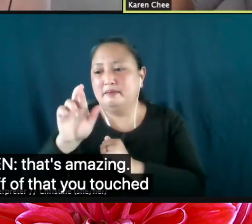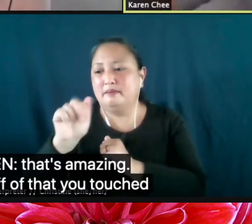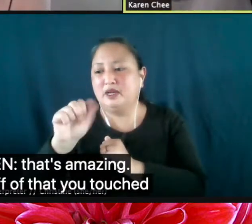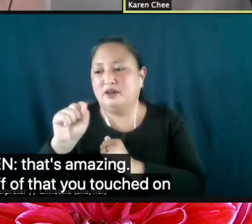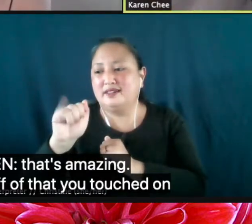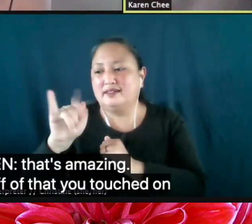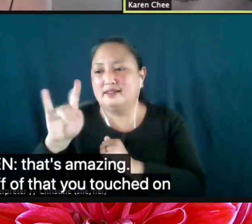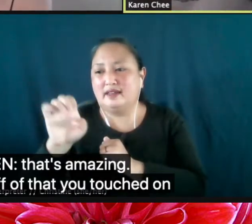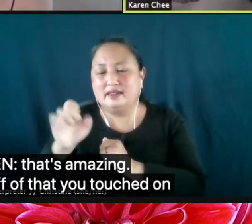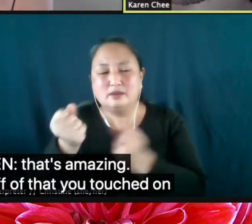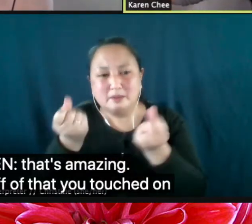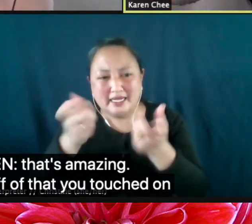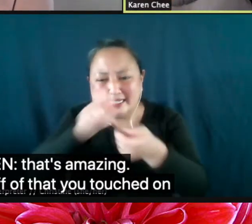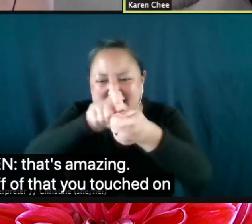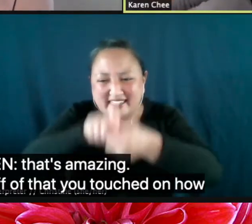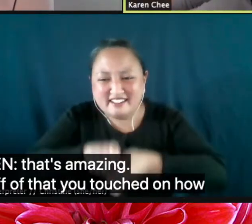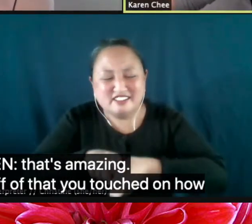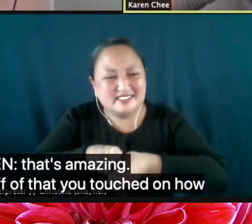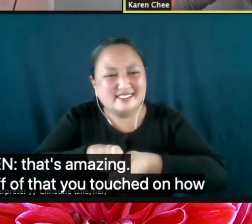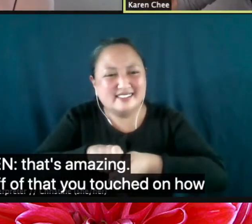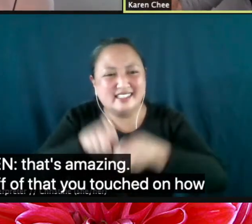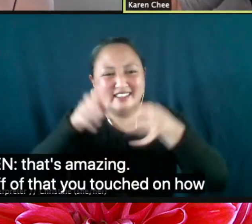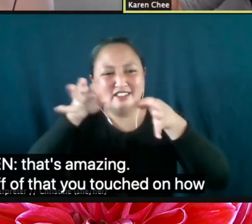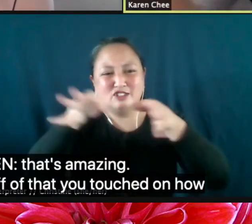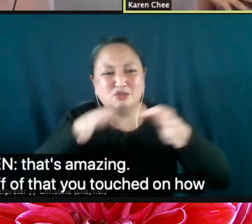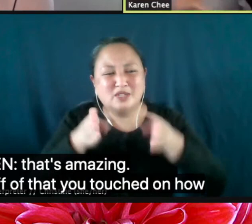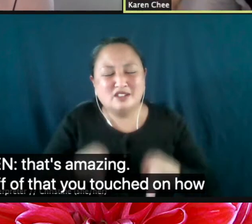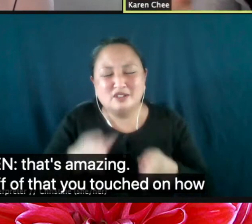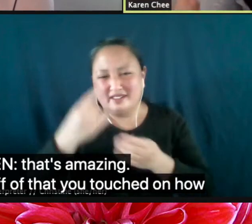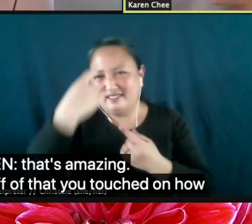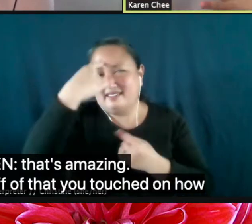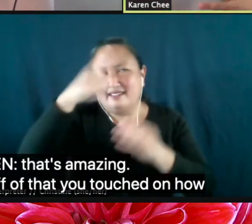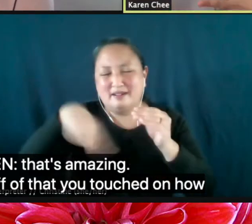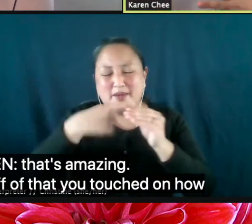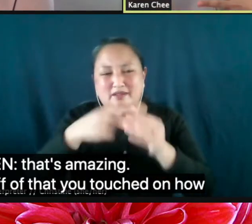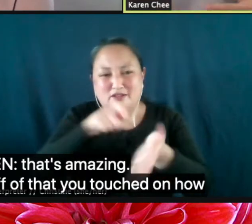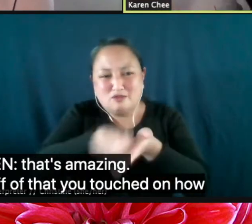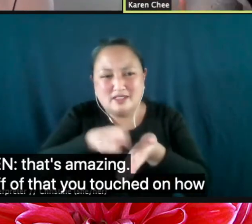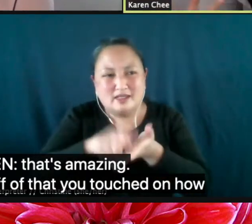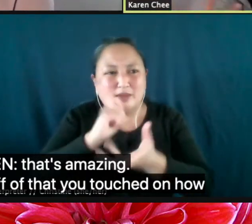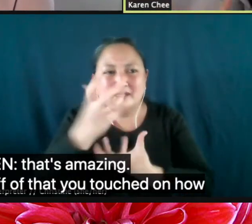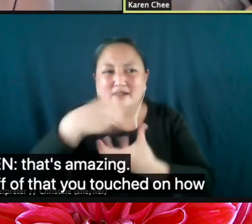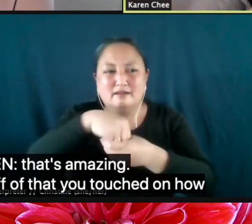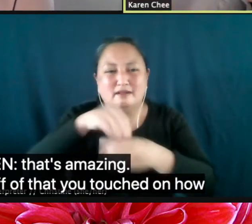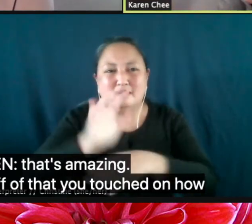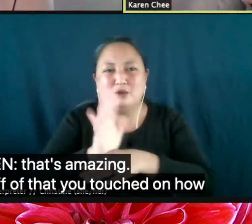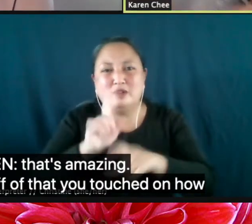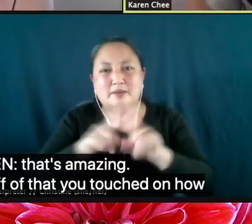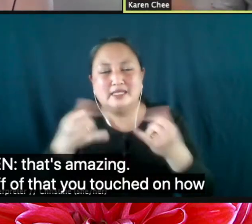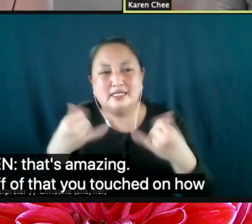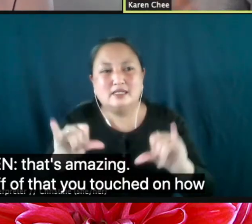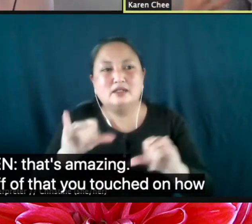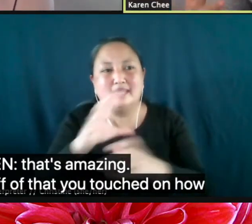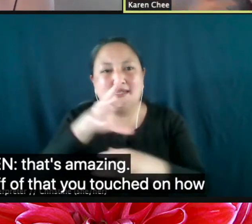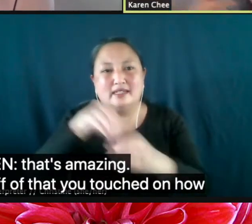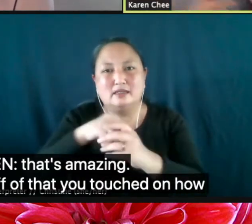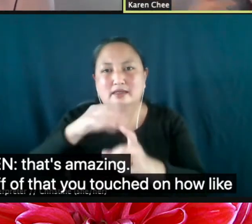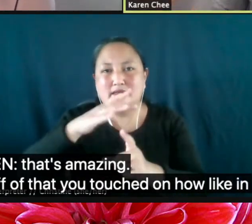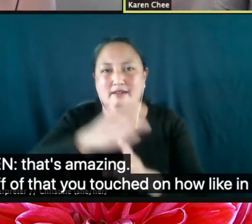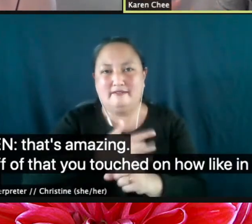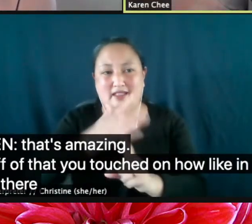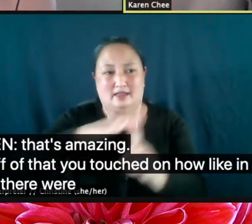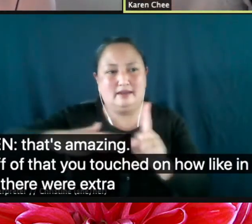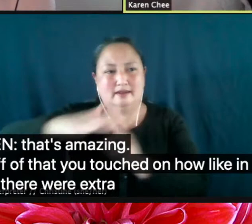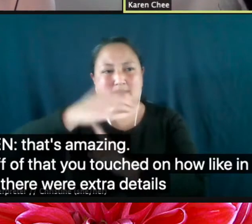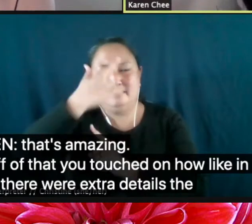of extra details, that the director had thought of and written, but that didn't make it into the movie, but still get captured into the atmosphere of the movie because